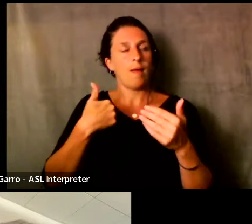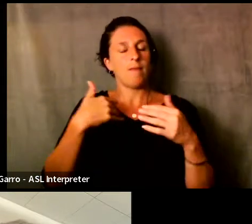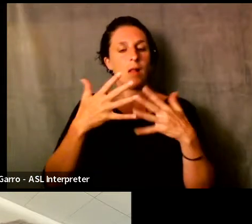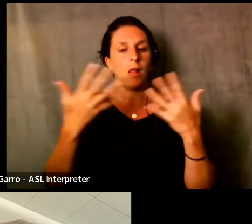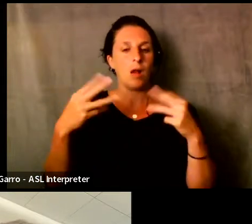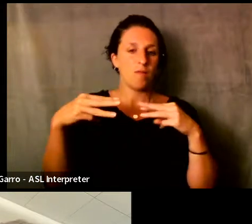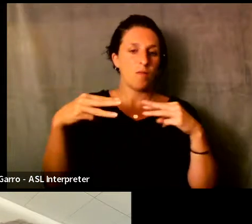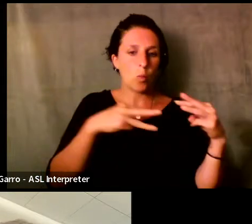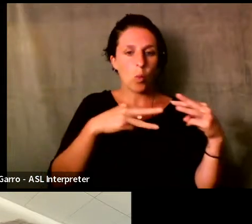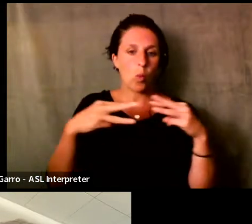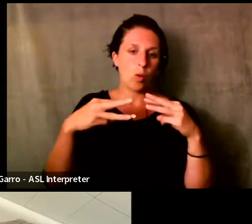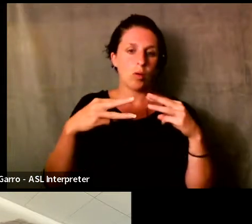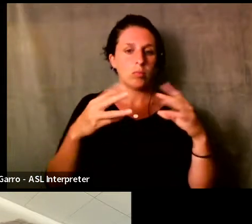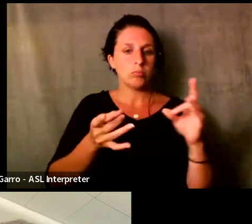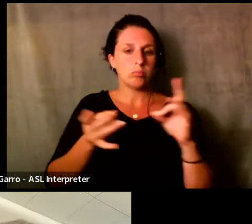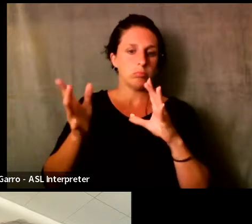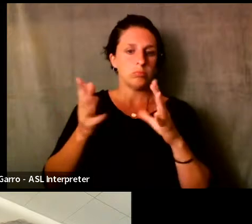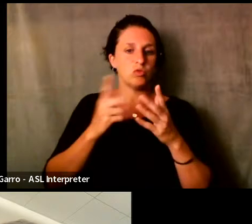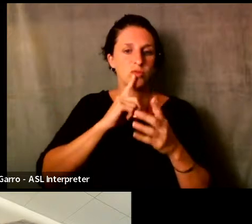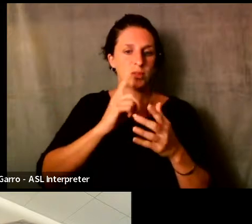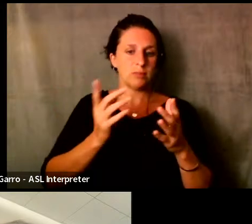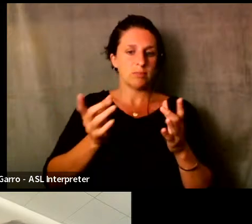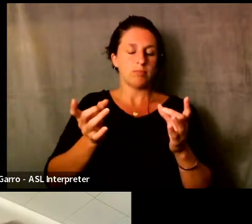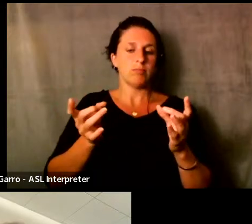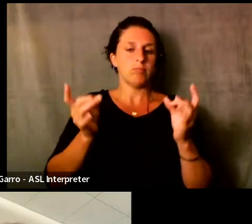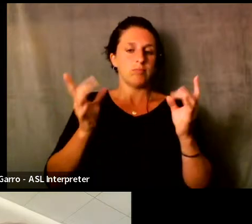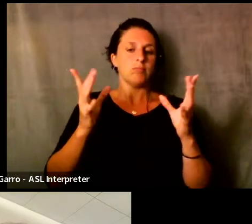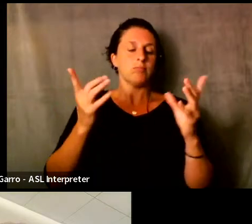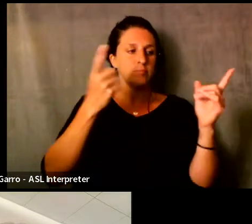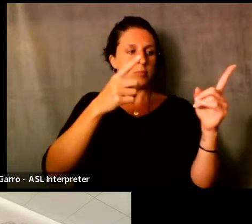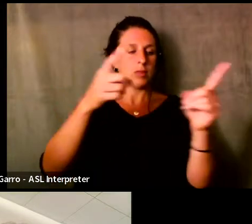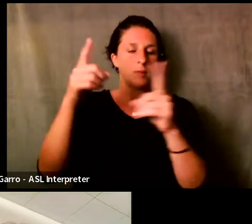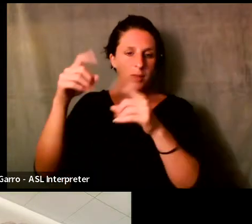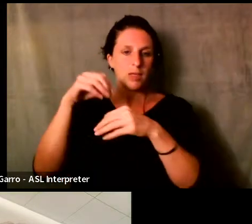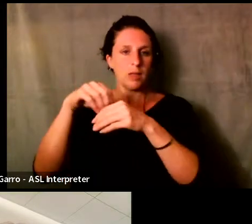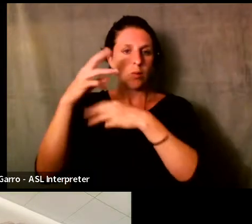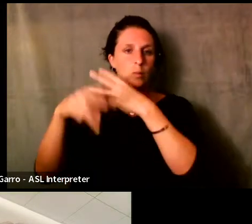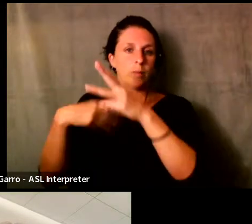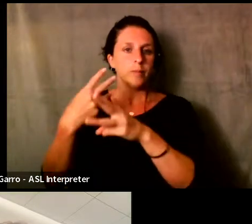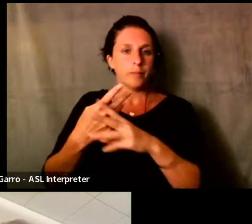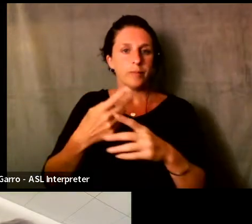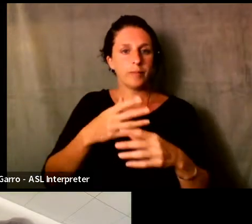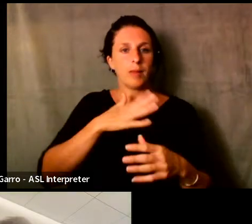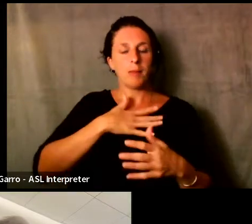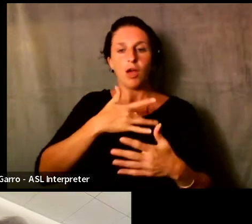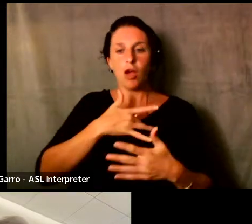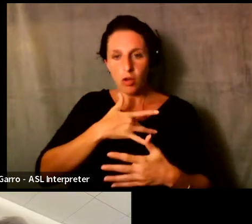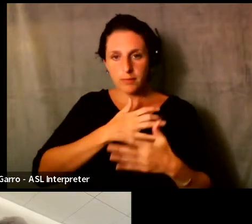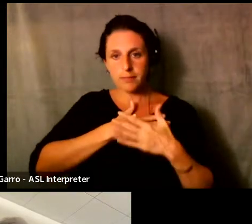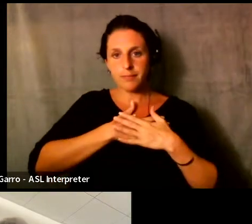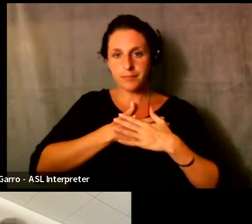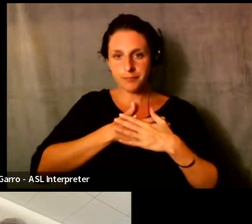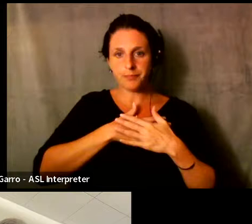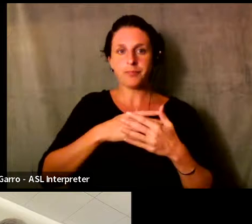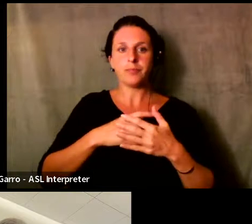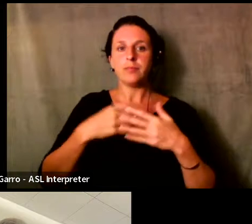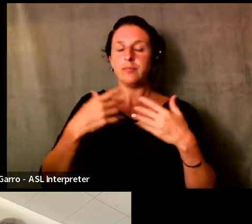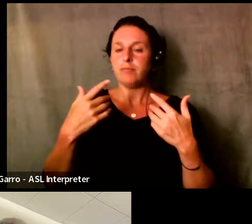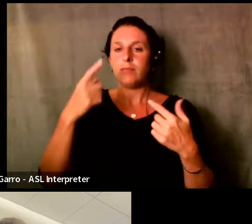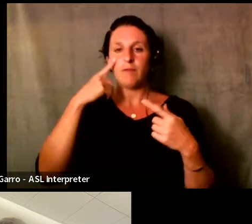famine and just really terrible atrocities happening. My heart goes out to